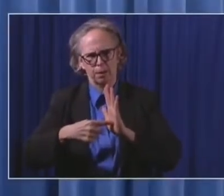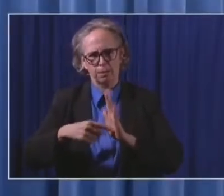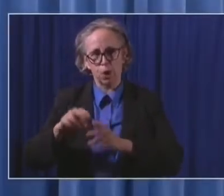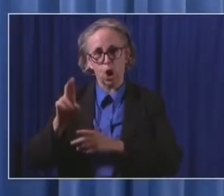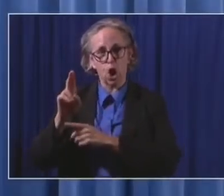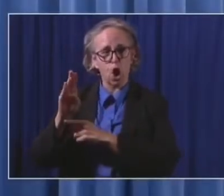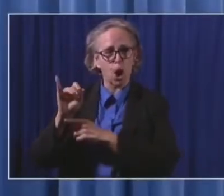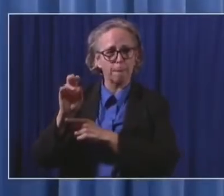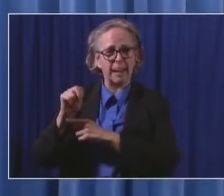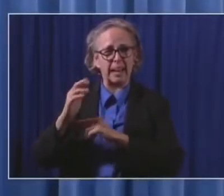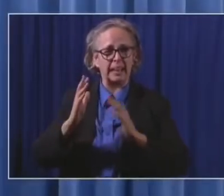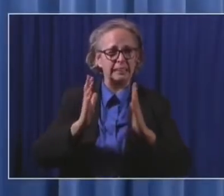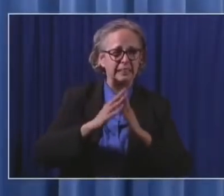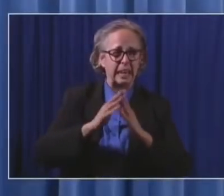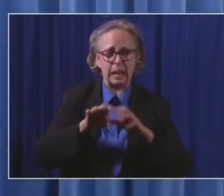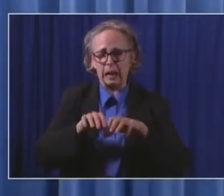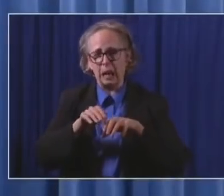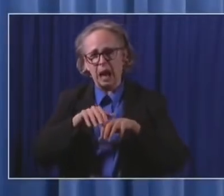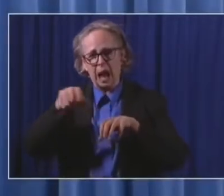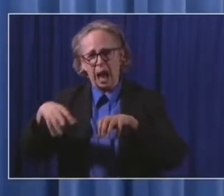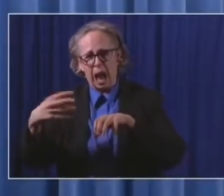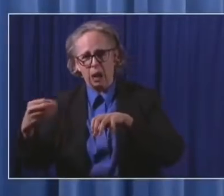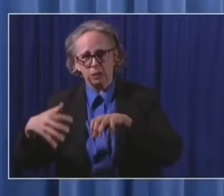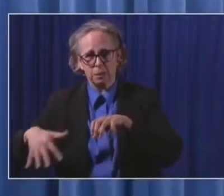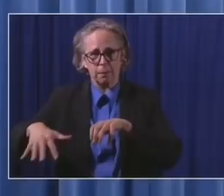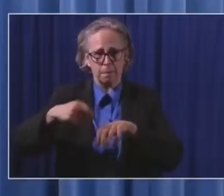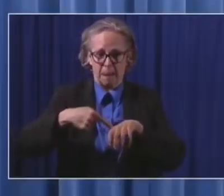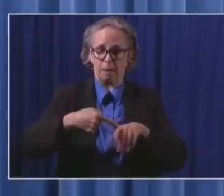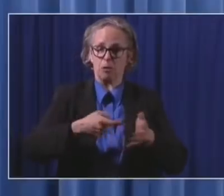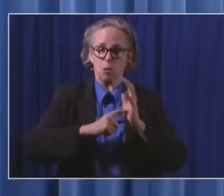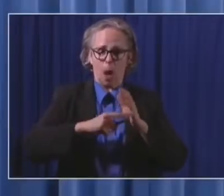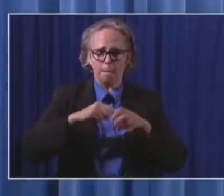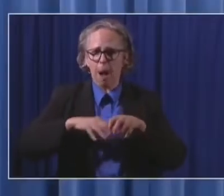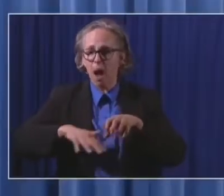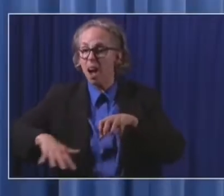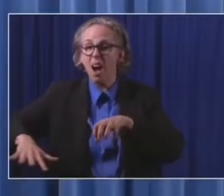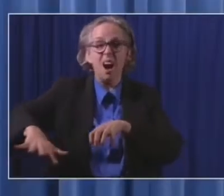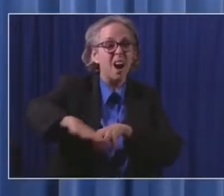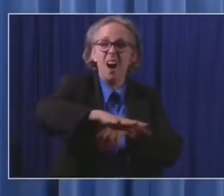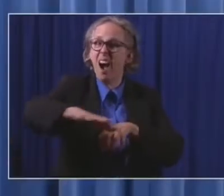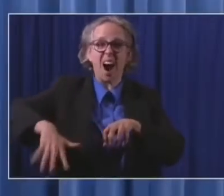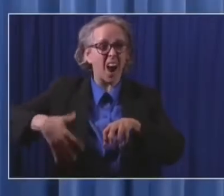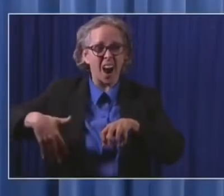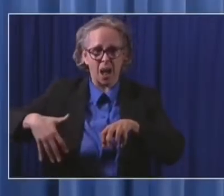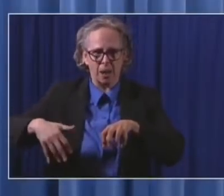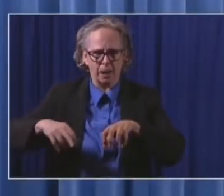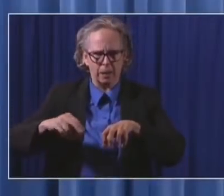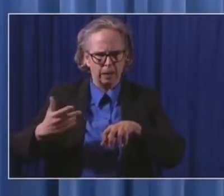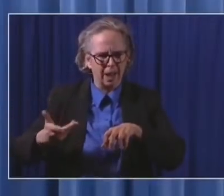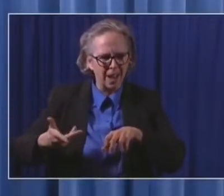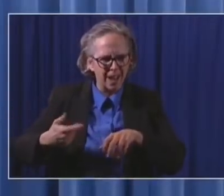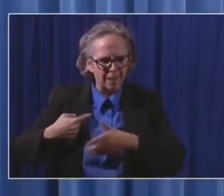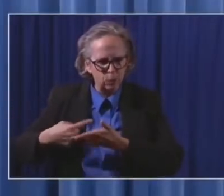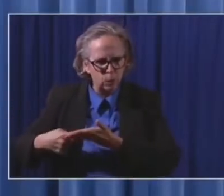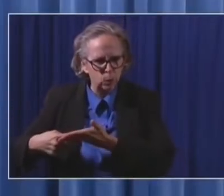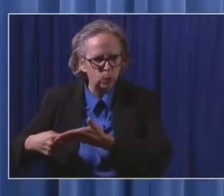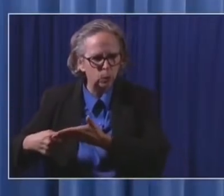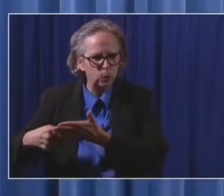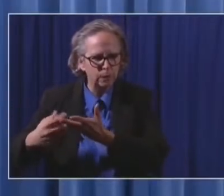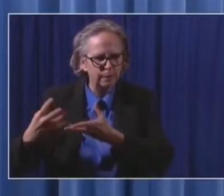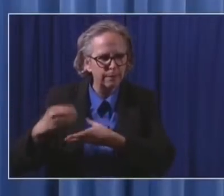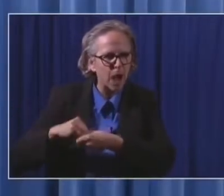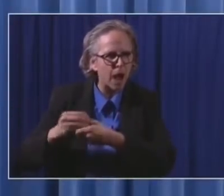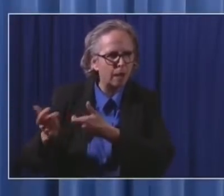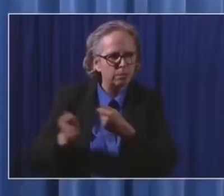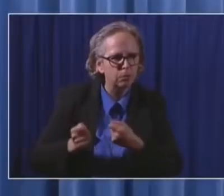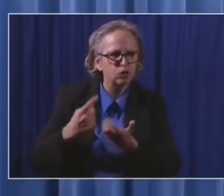do is, for example, in a city, in an urban county where maybe the major city has